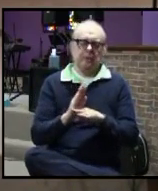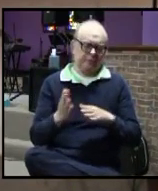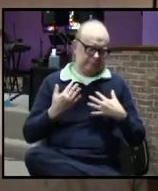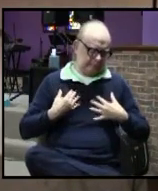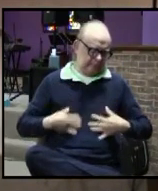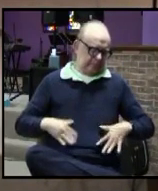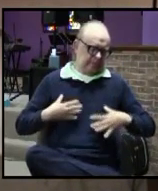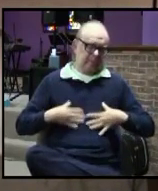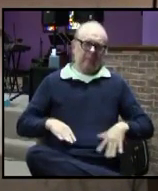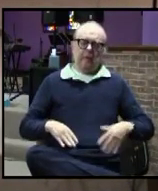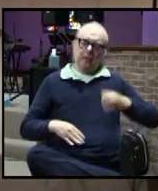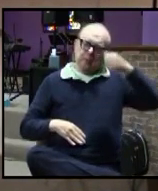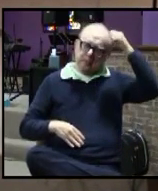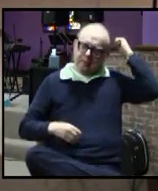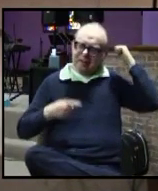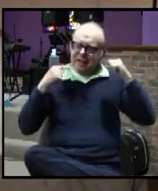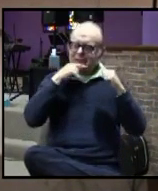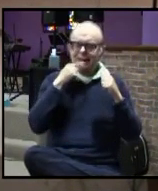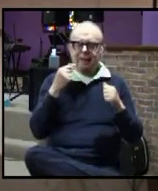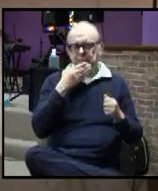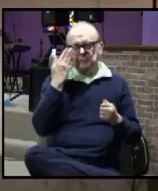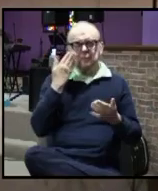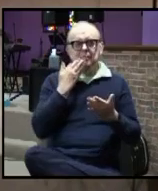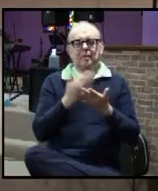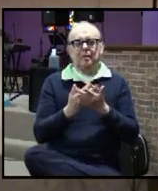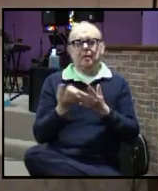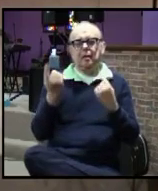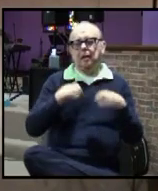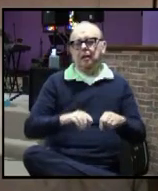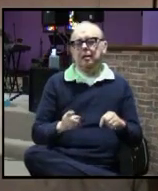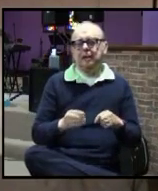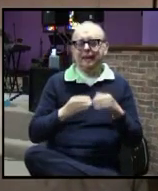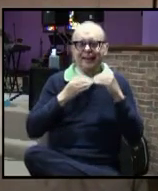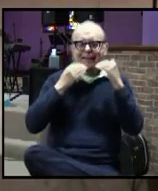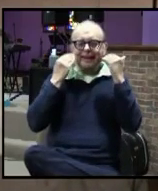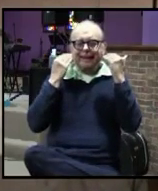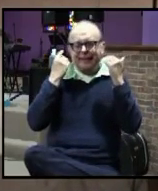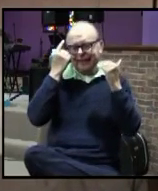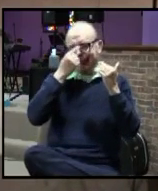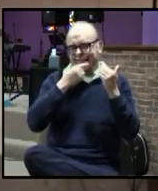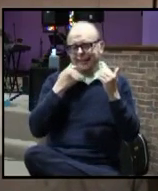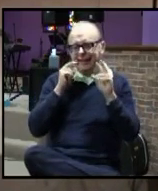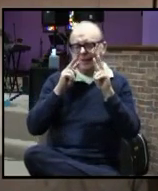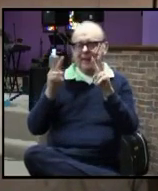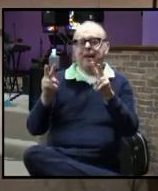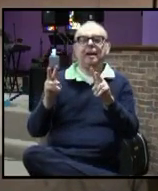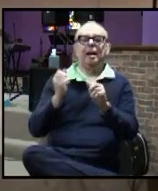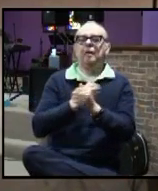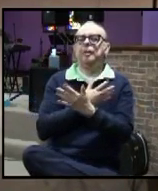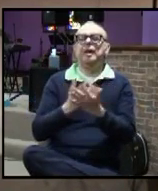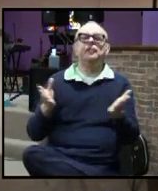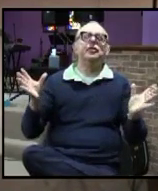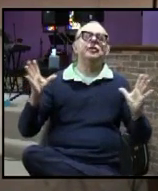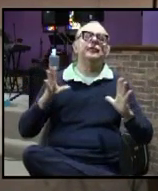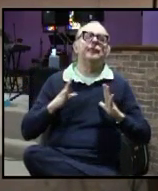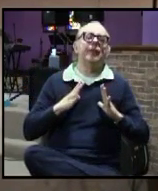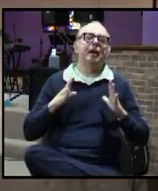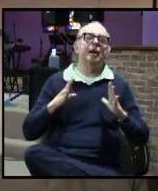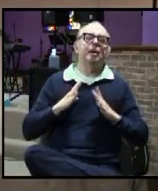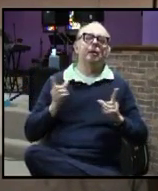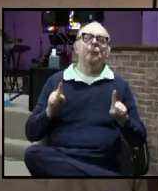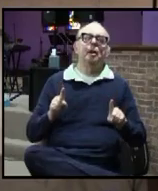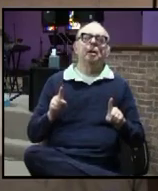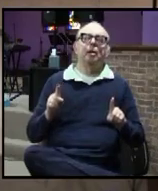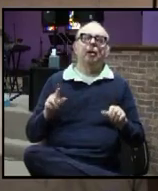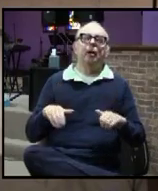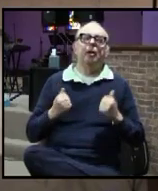nice clothes and we can comb our hair and brush our teeth and we can smell good and we can come in and we put a smile on our face and we can look like everything's okay when